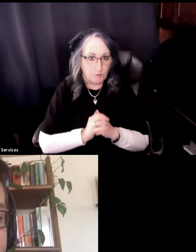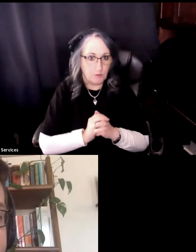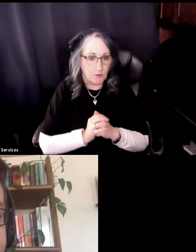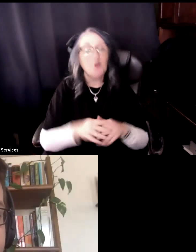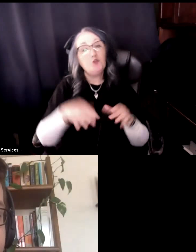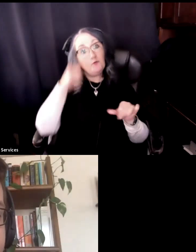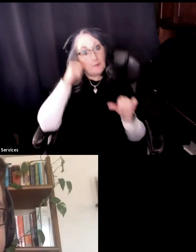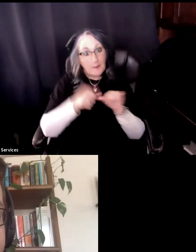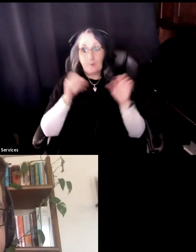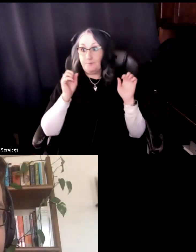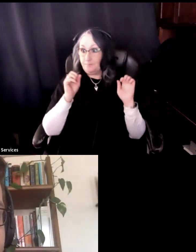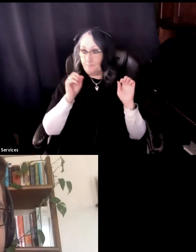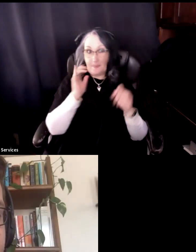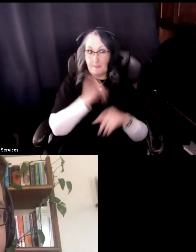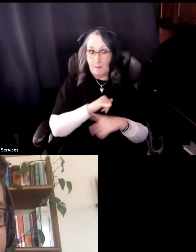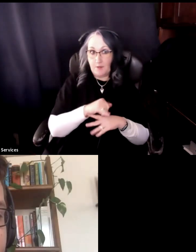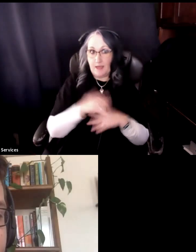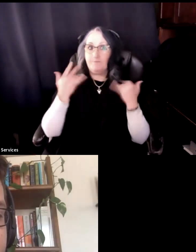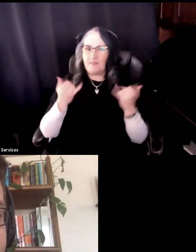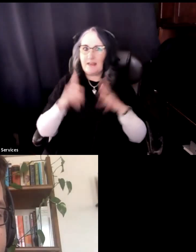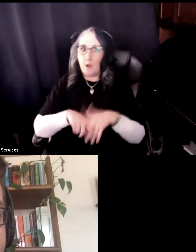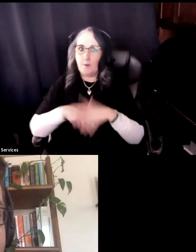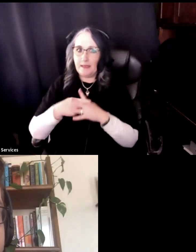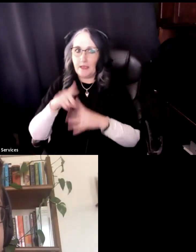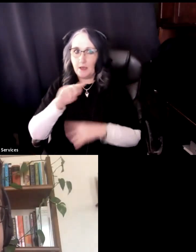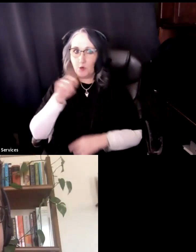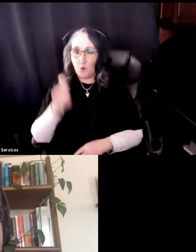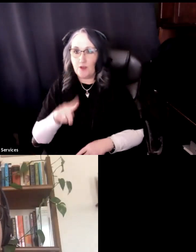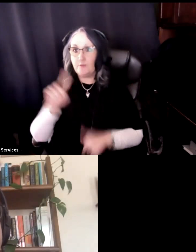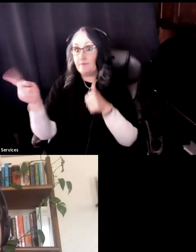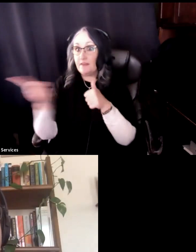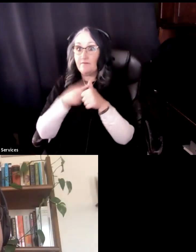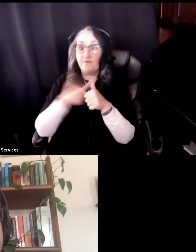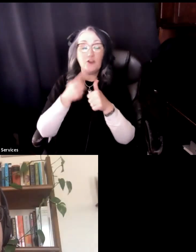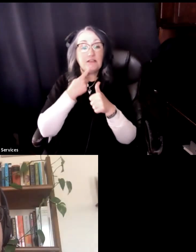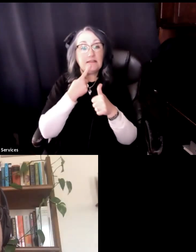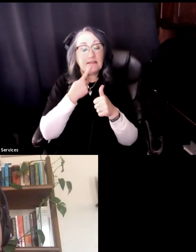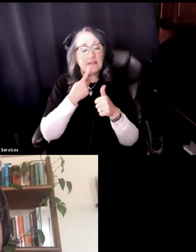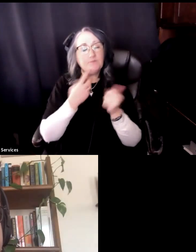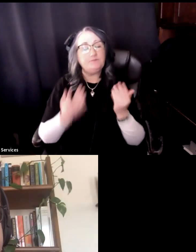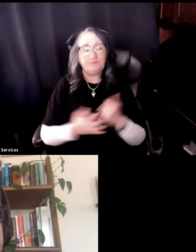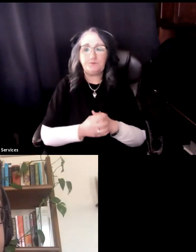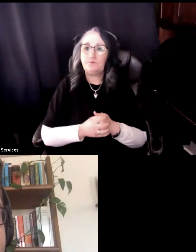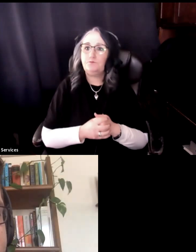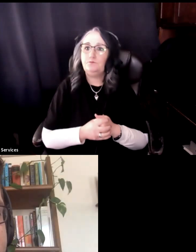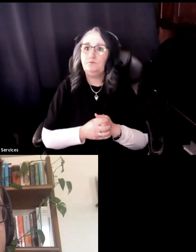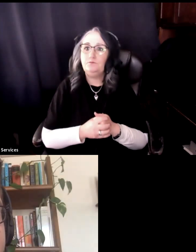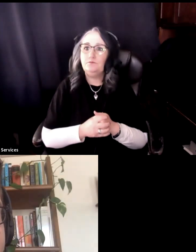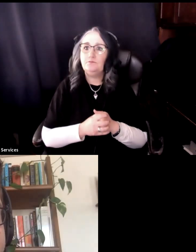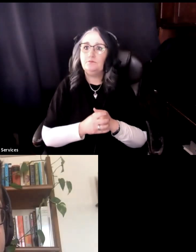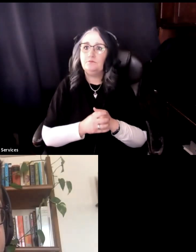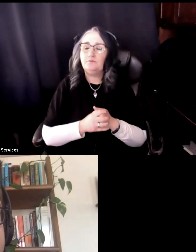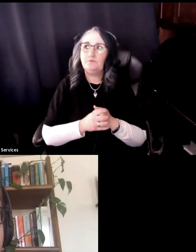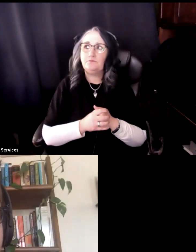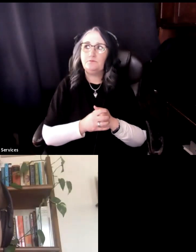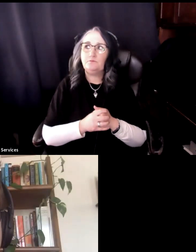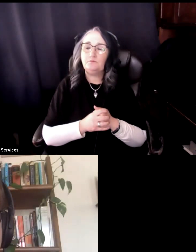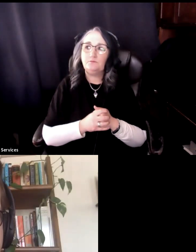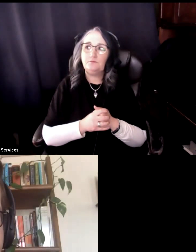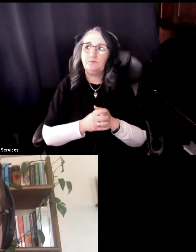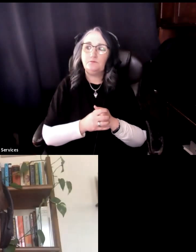questions. So the first one we have from the Q&A is, how many times does a person get a vaccine